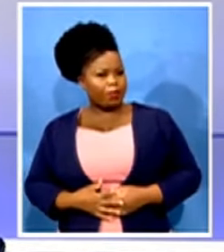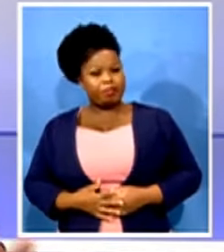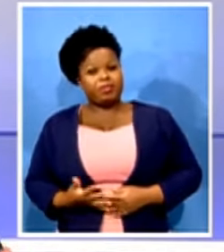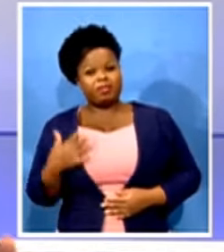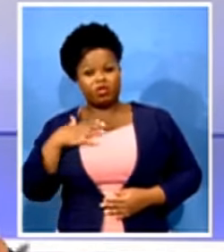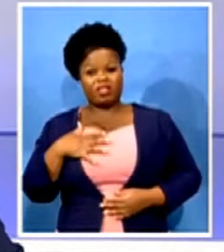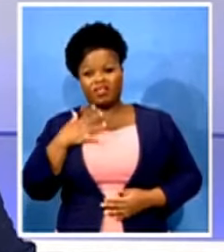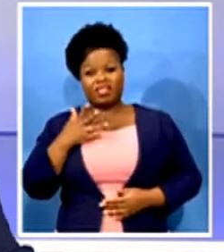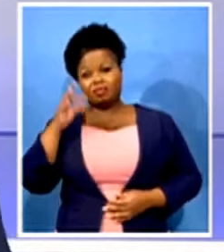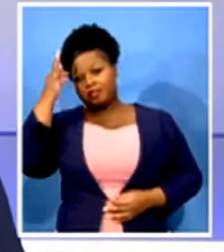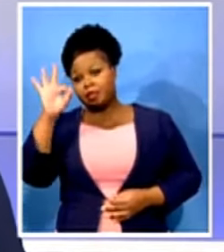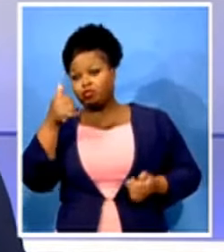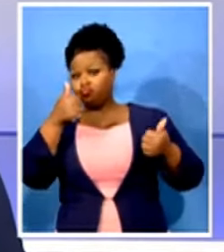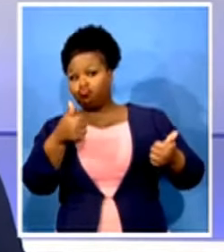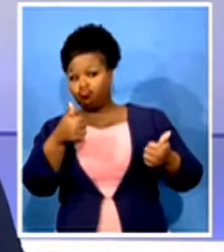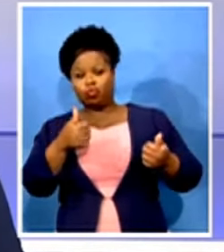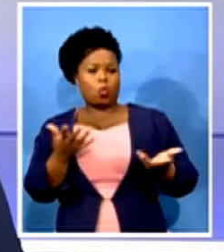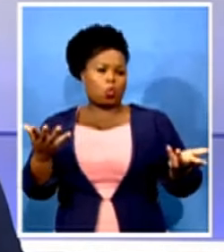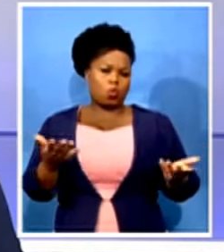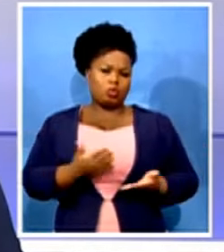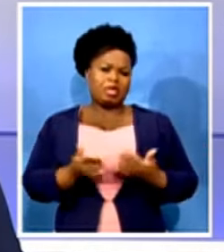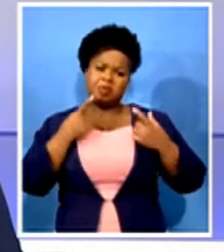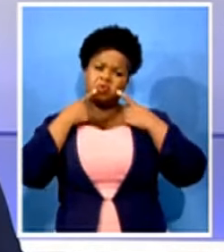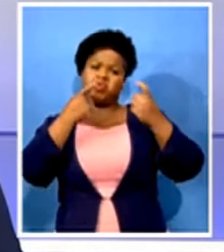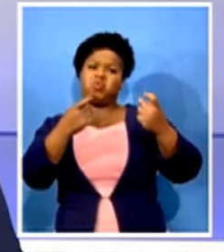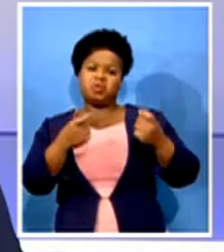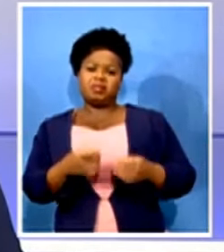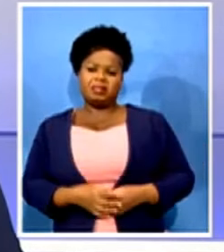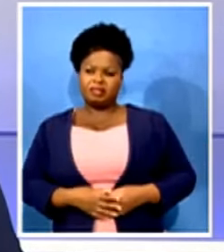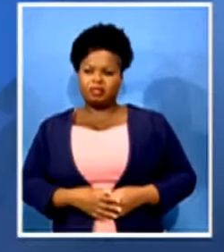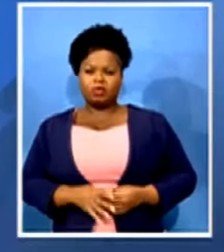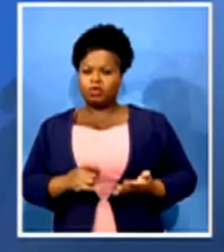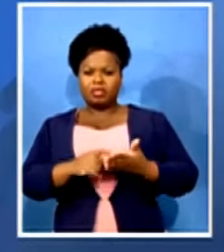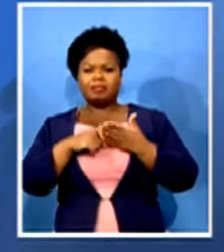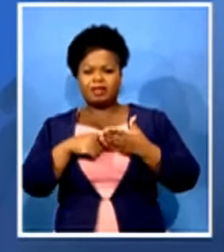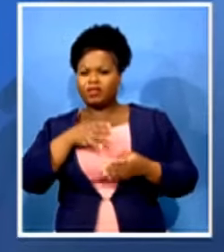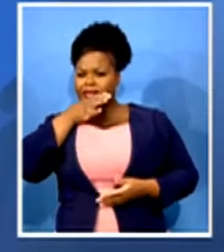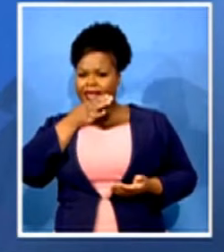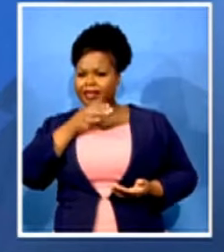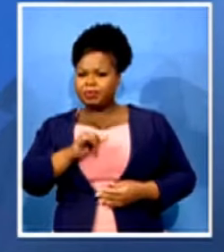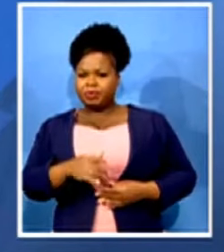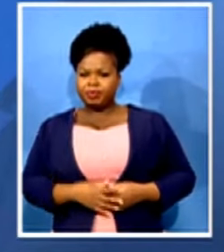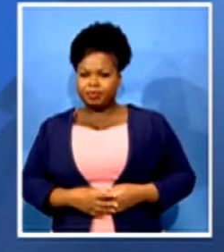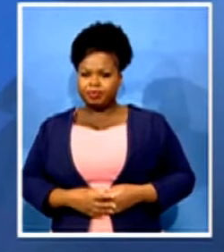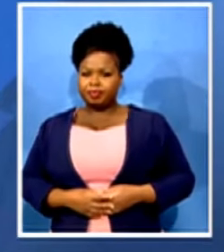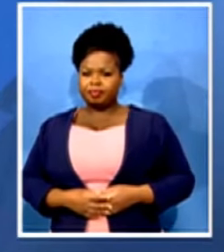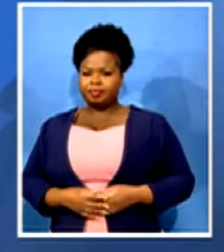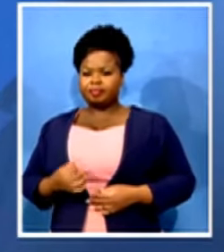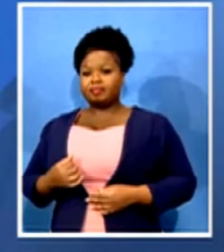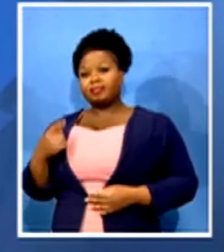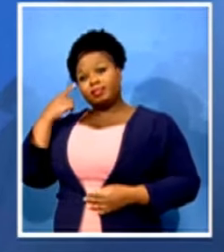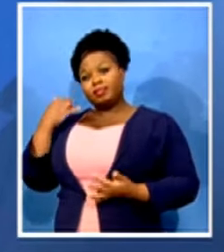people been wanting, has there been demand for liquor? I think overall there's a demand for liquor, and I think